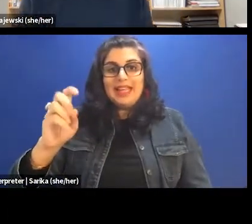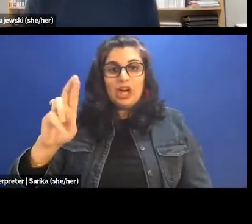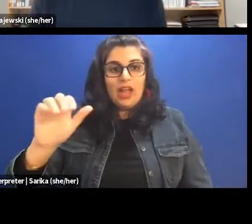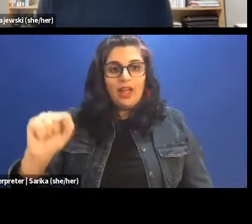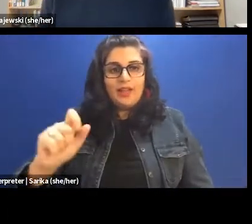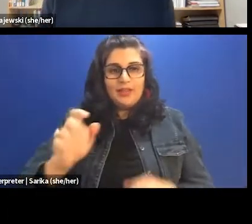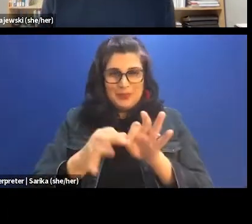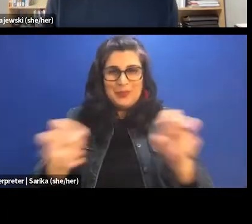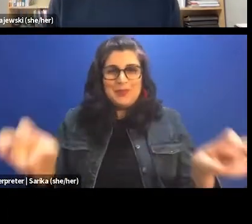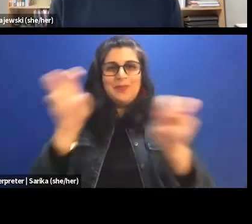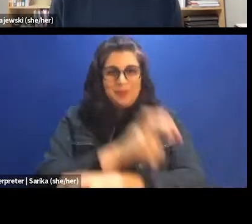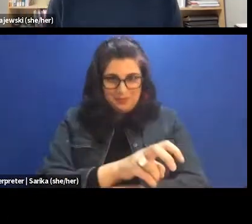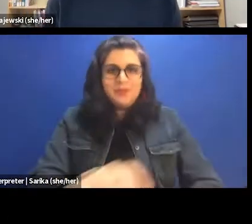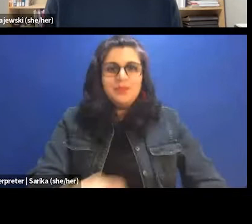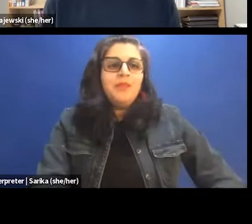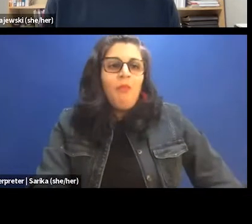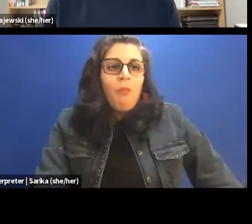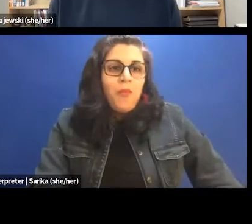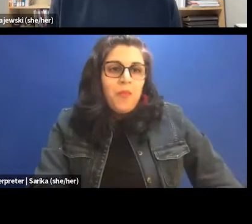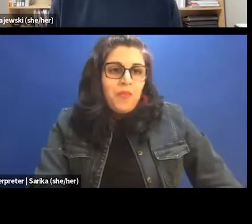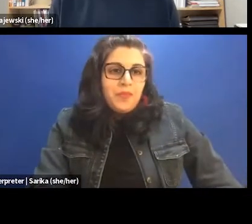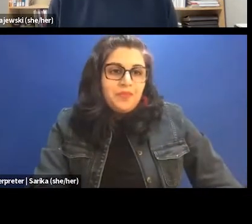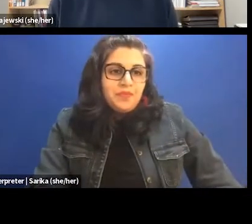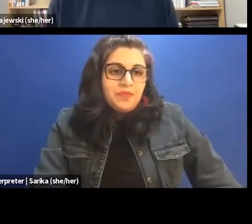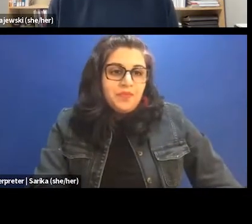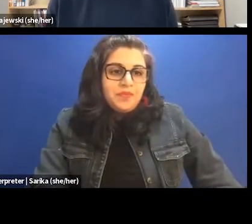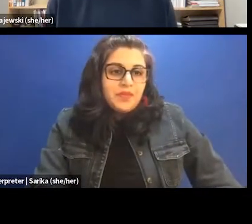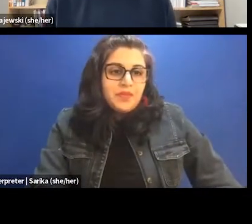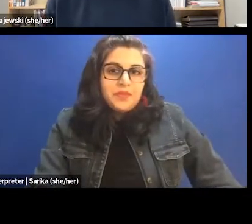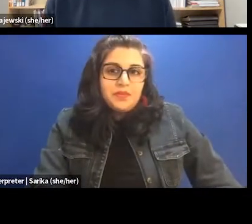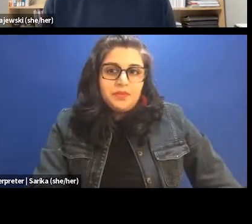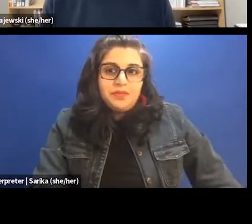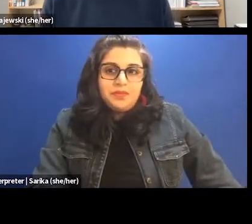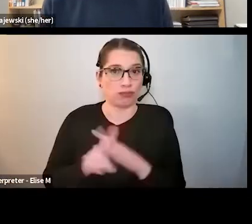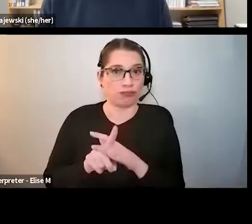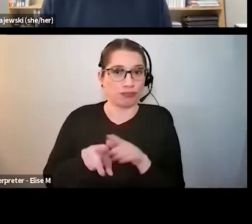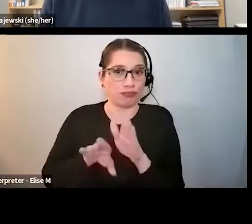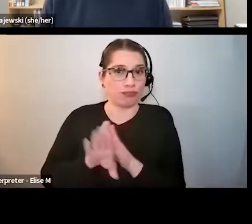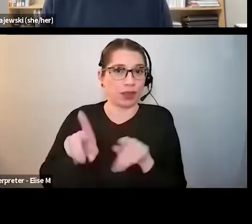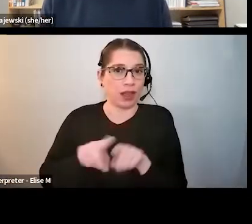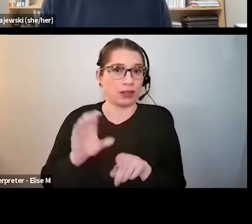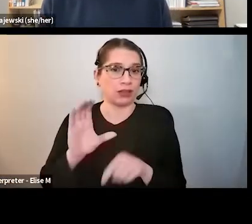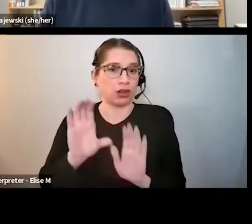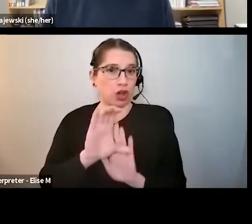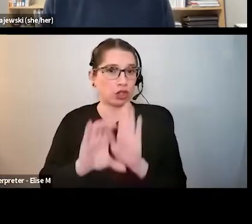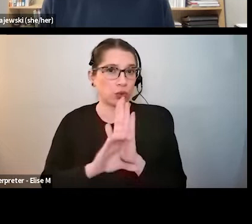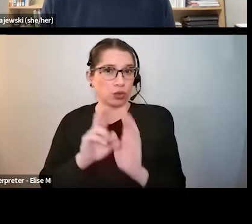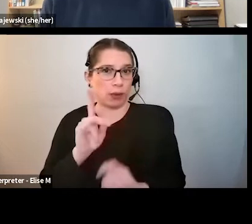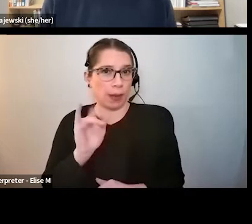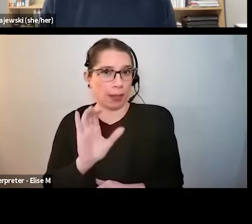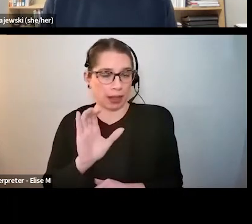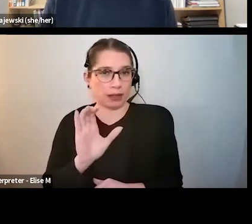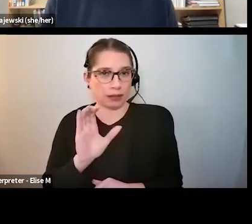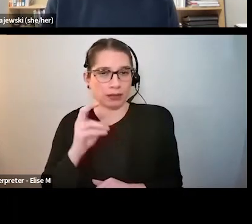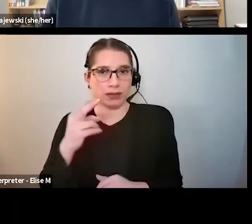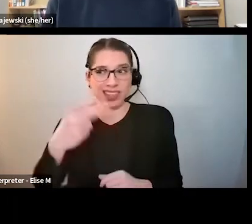In 1920, Mexico emerged as a constitutional republic. Historic inequalities gave way to a new